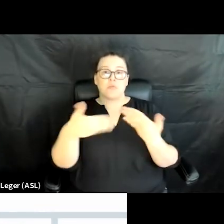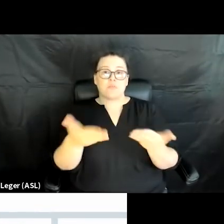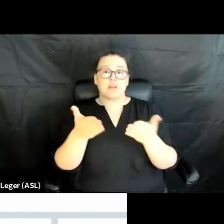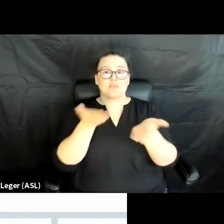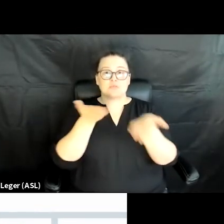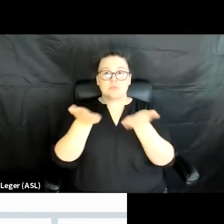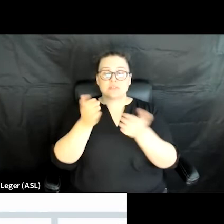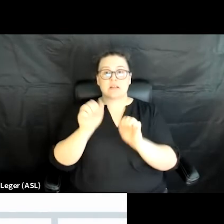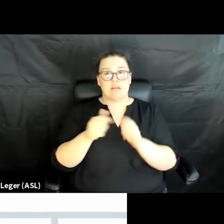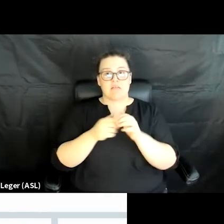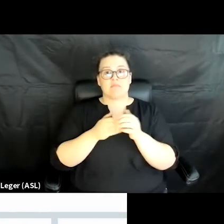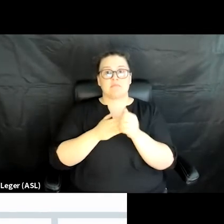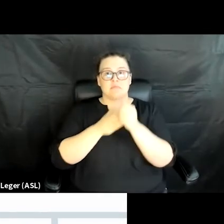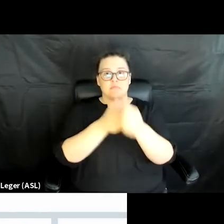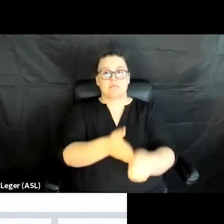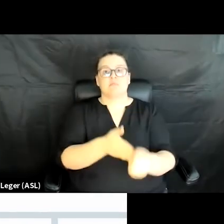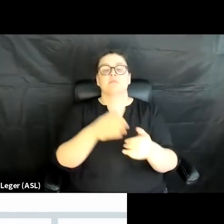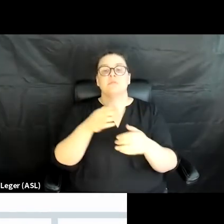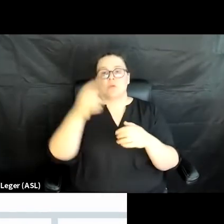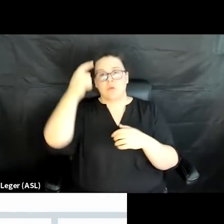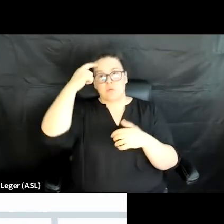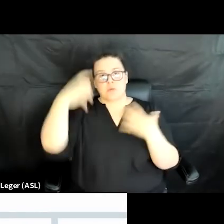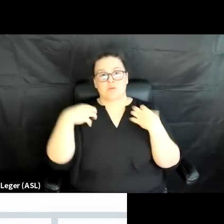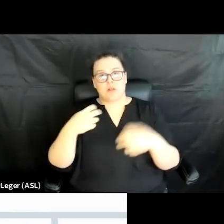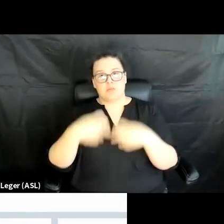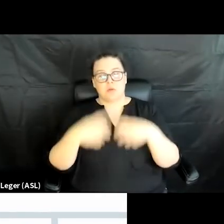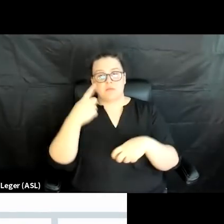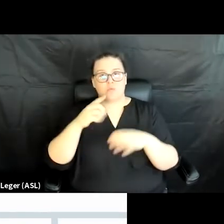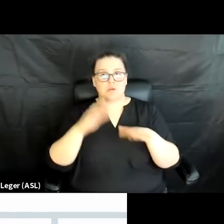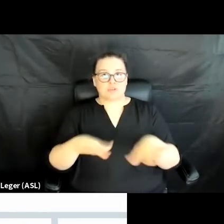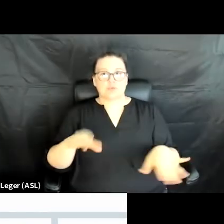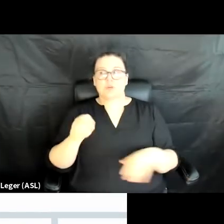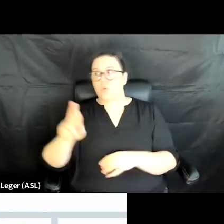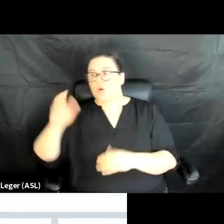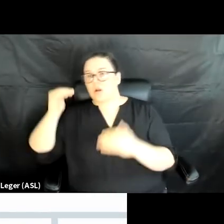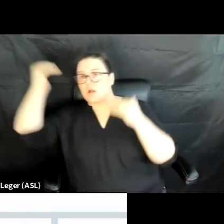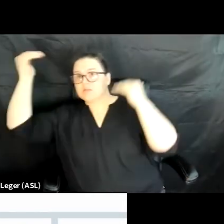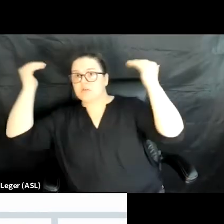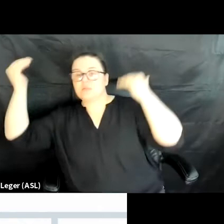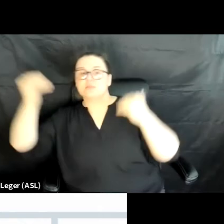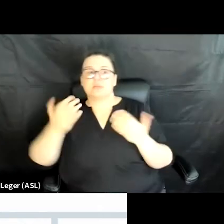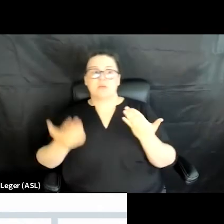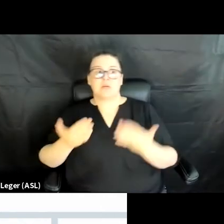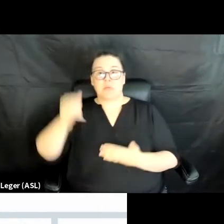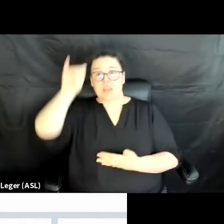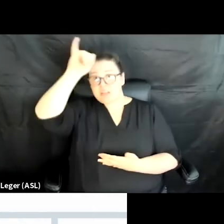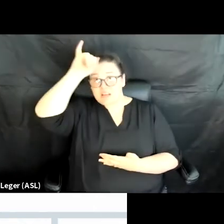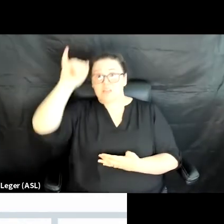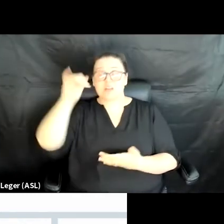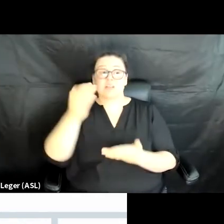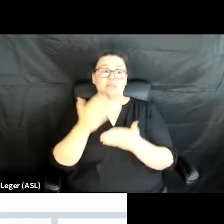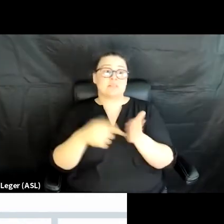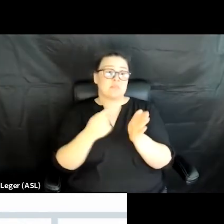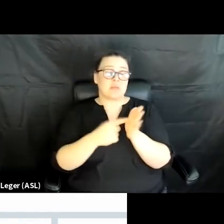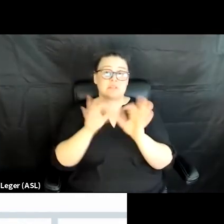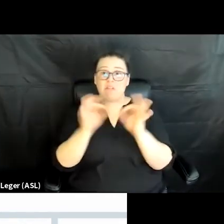can lead to mental health problems for children and or for adults eventually. The ignorance sometimes of the family members, or it's just like